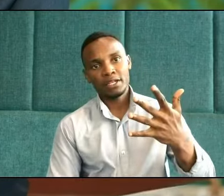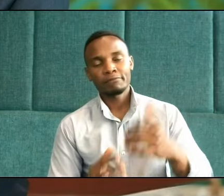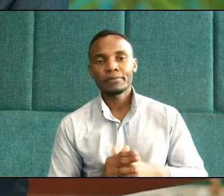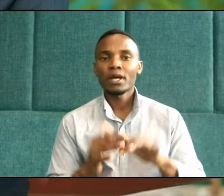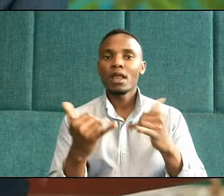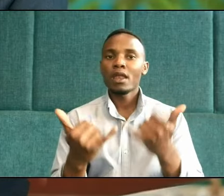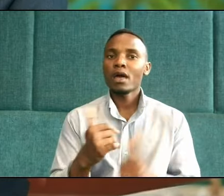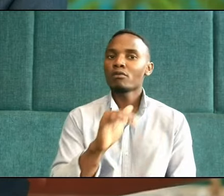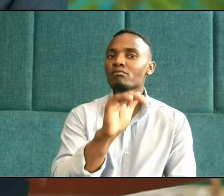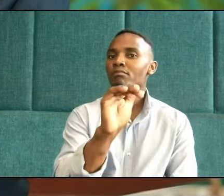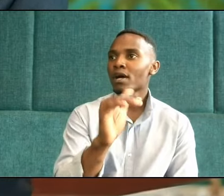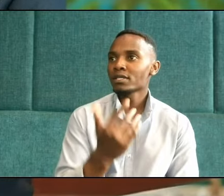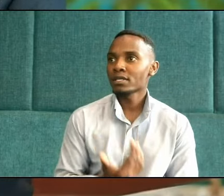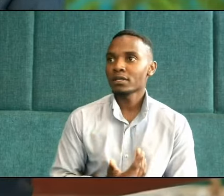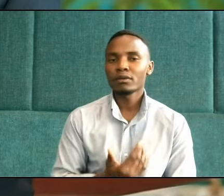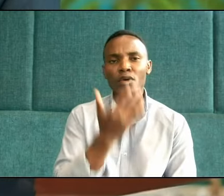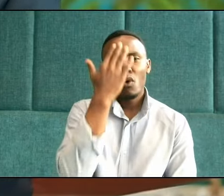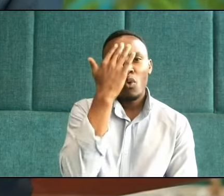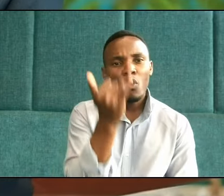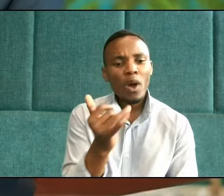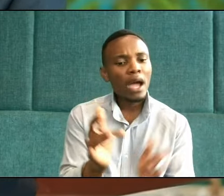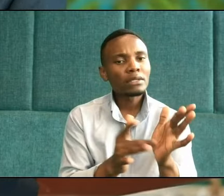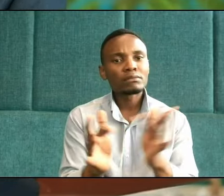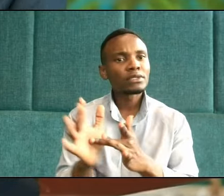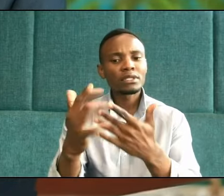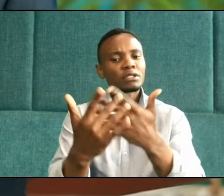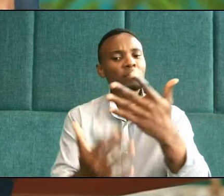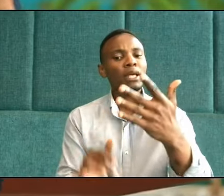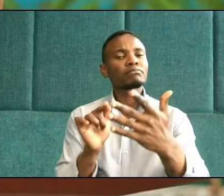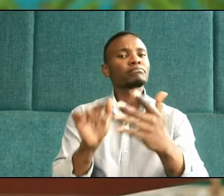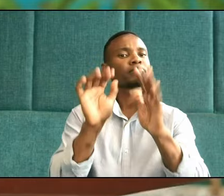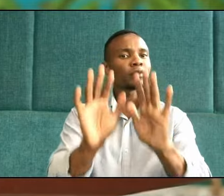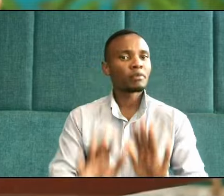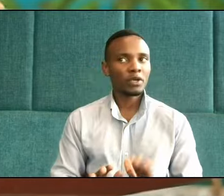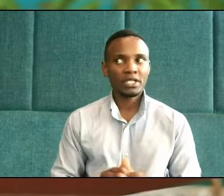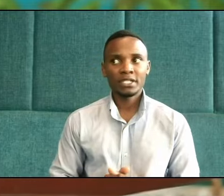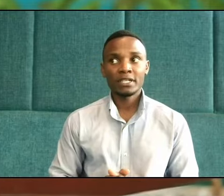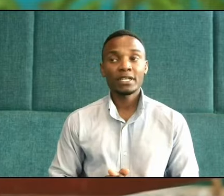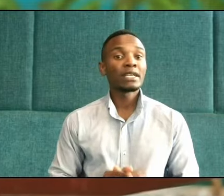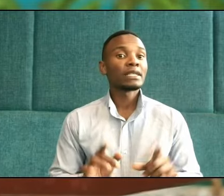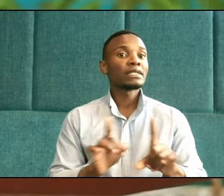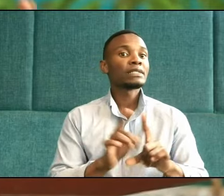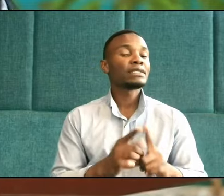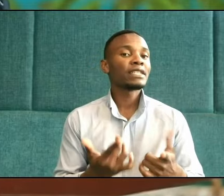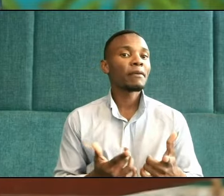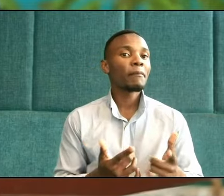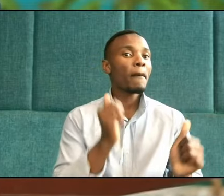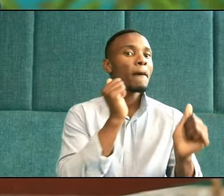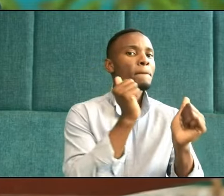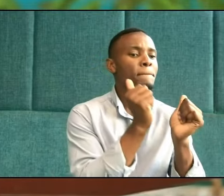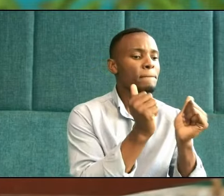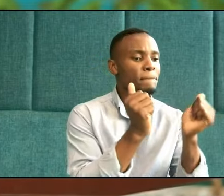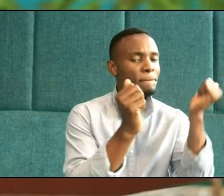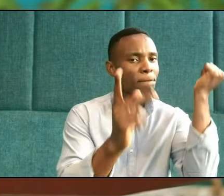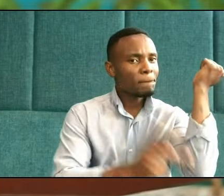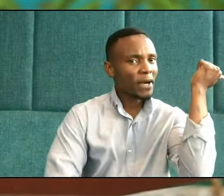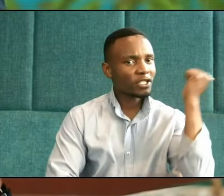ask, why the blood of Jesus Christ? The wages of sin is what? It's